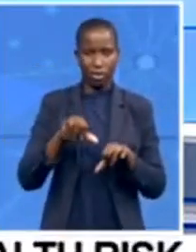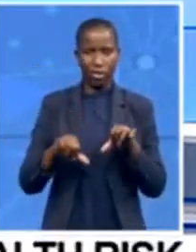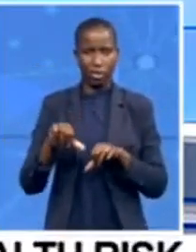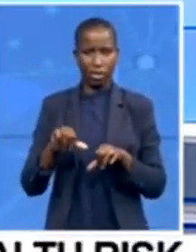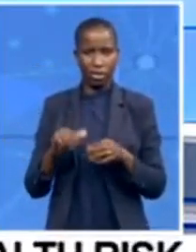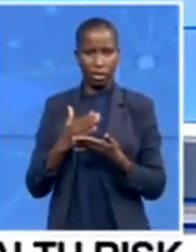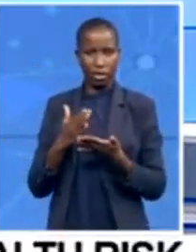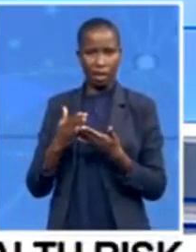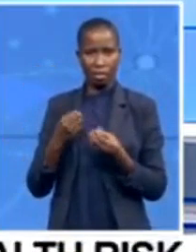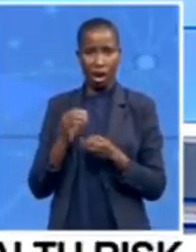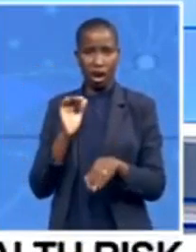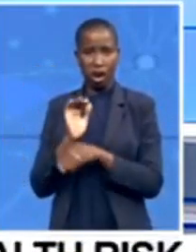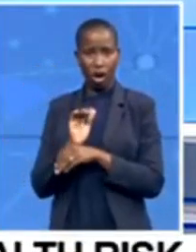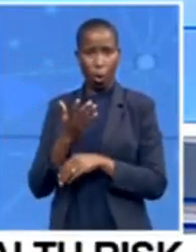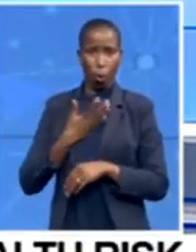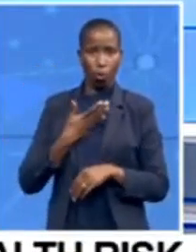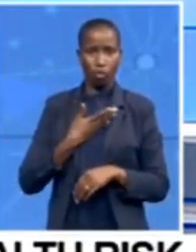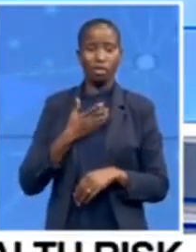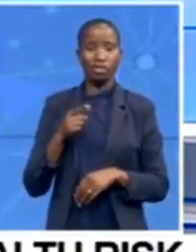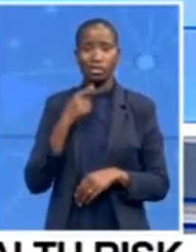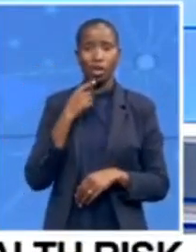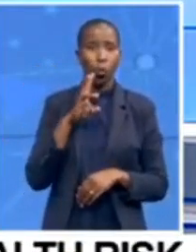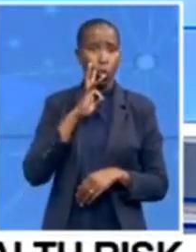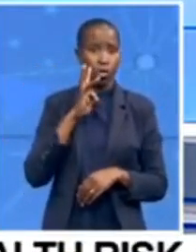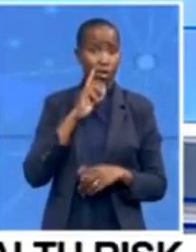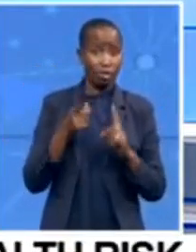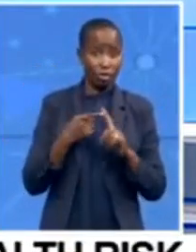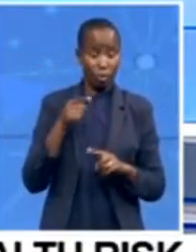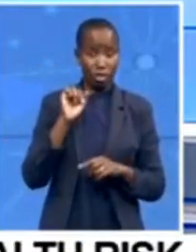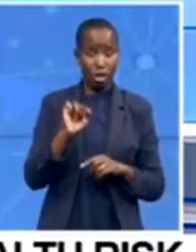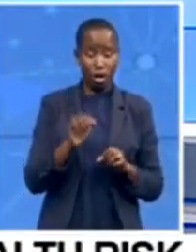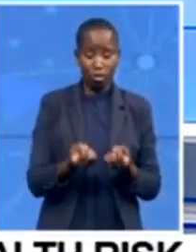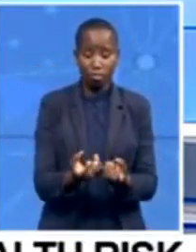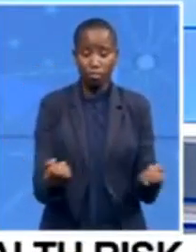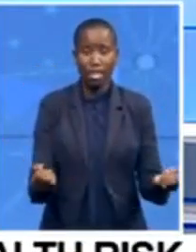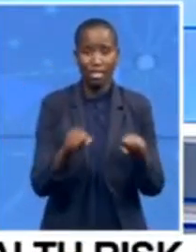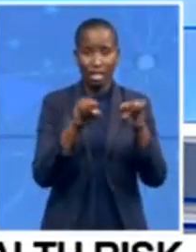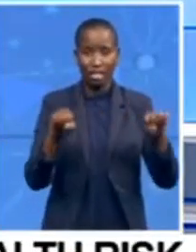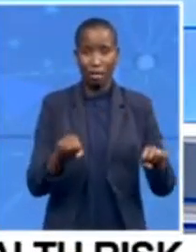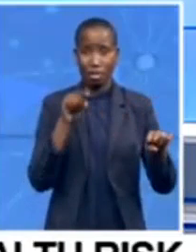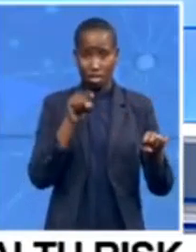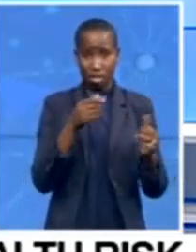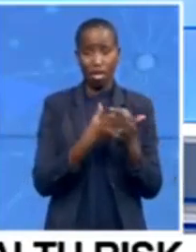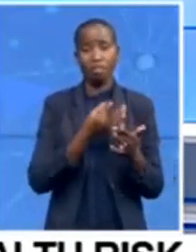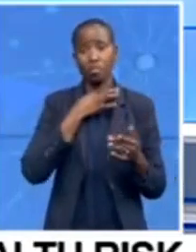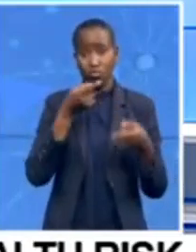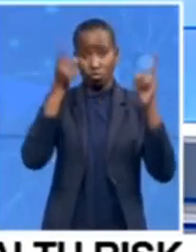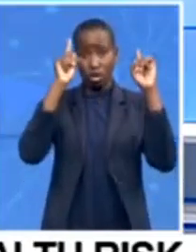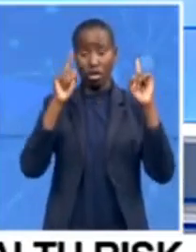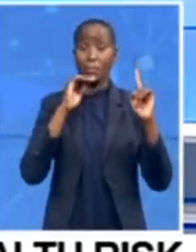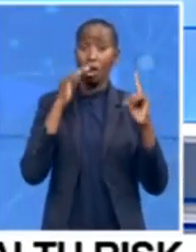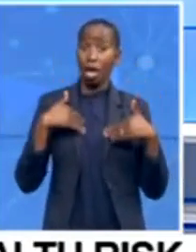says the water coming out of their distribution system could present a risk to human health if ingested.